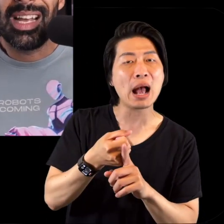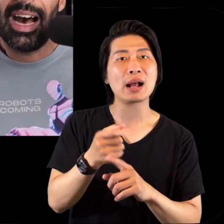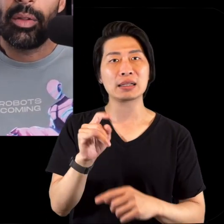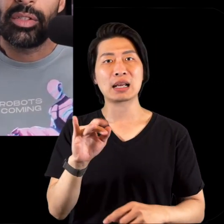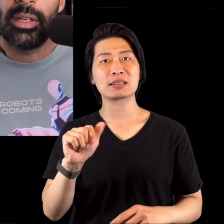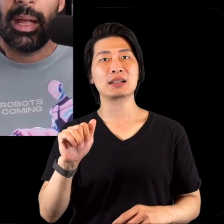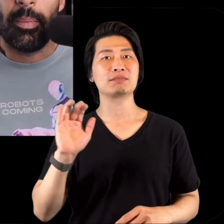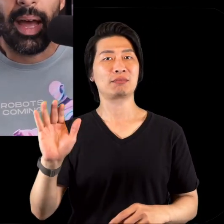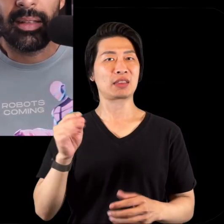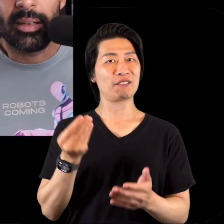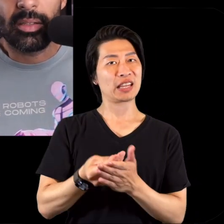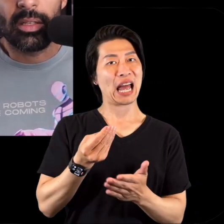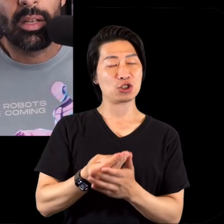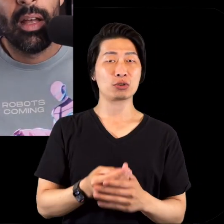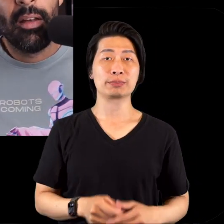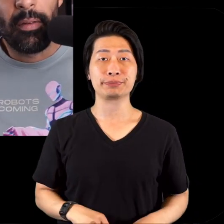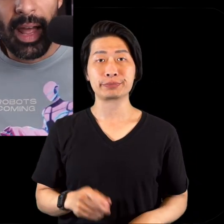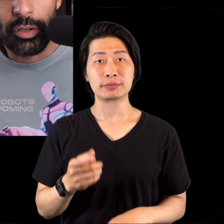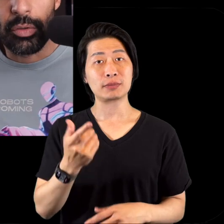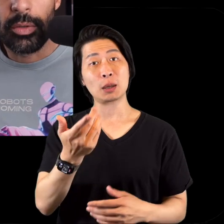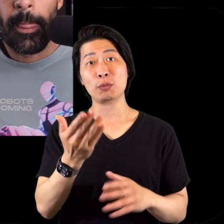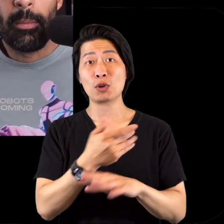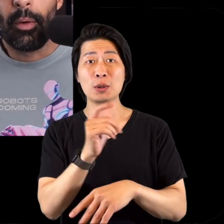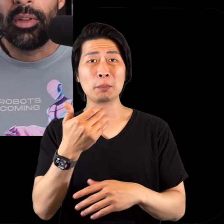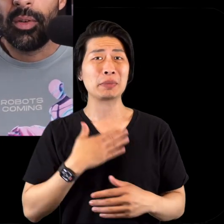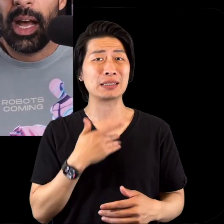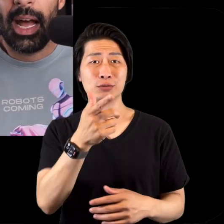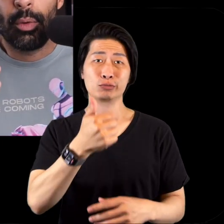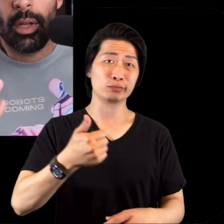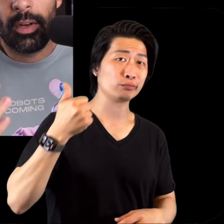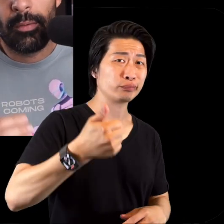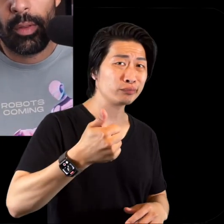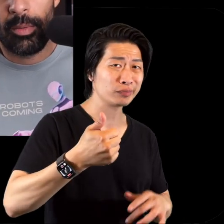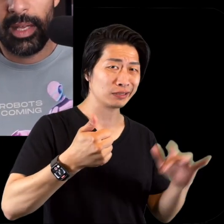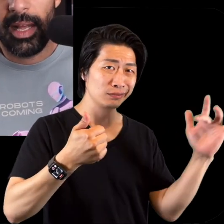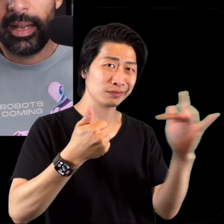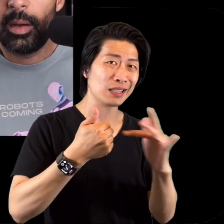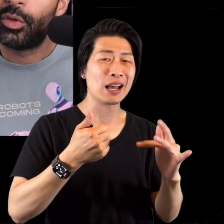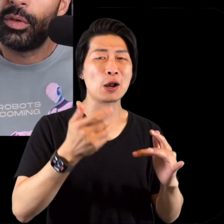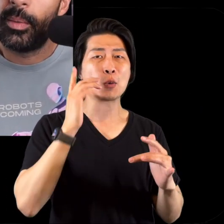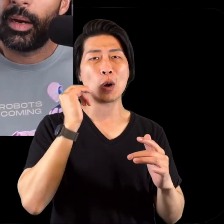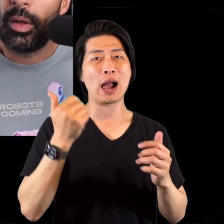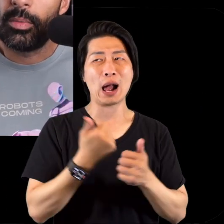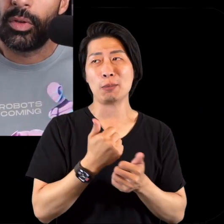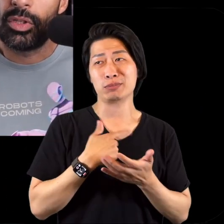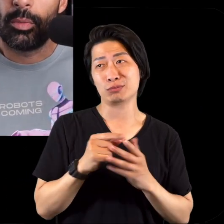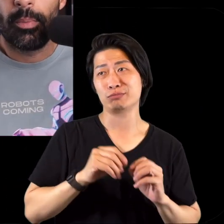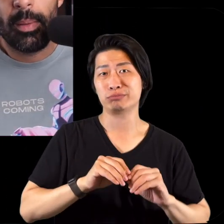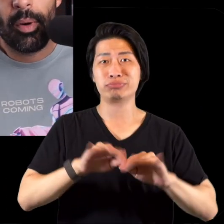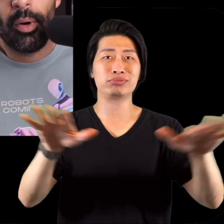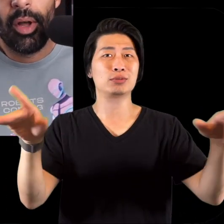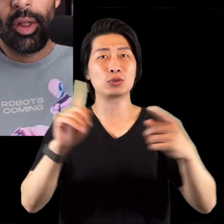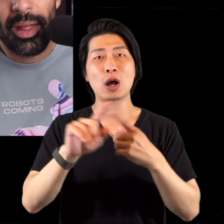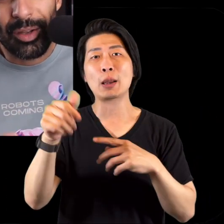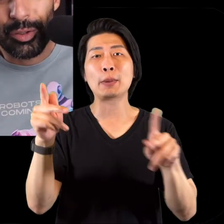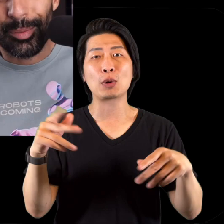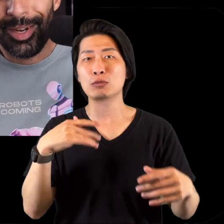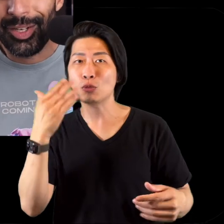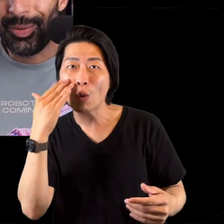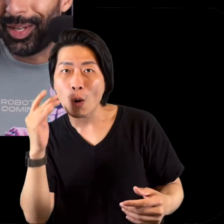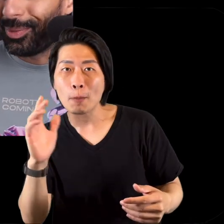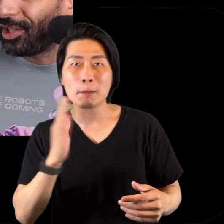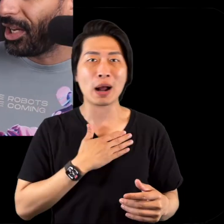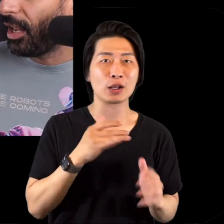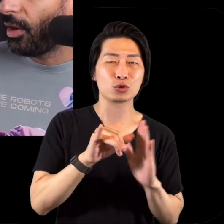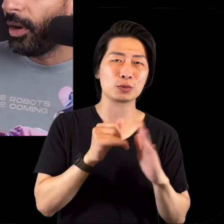to see how this could impact Tesla's financials. Before we do that, I would love it if you throw me a like. It helps the YouTube algorithm show this to more people. Thank you so